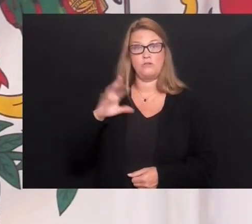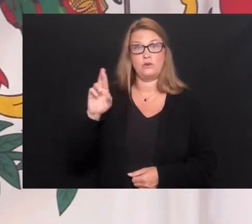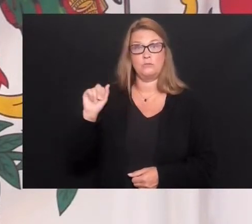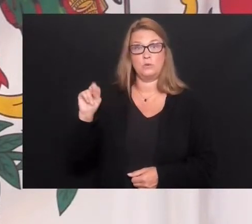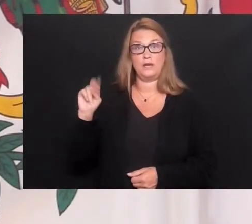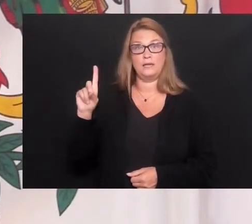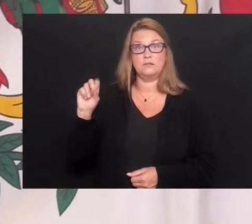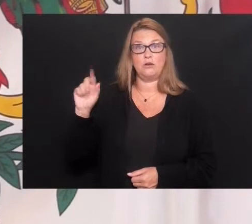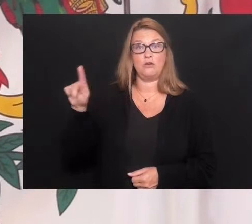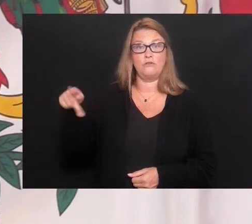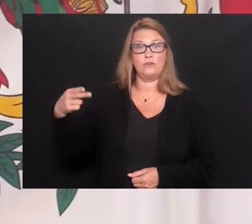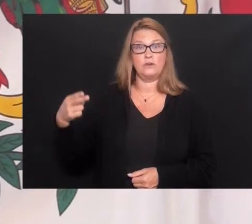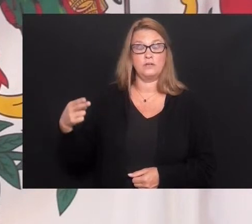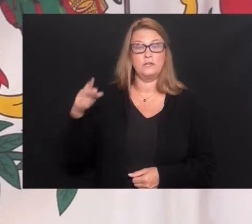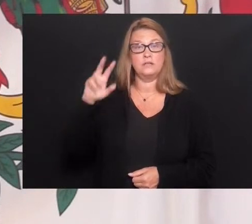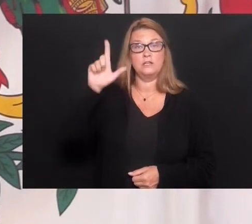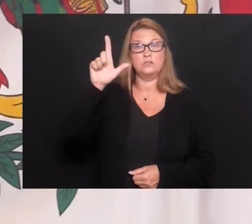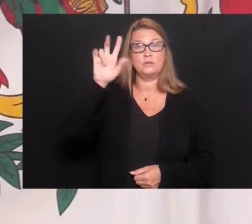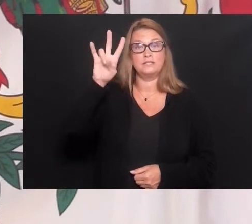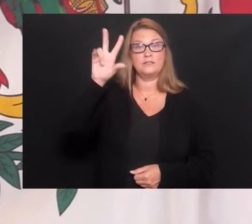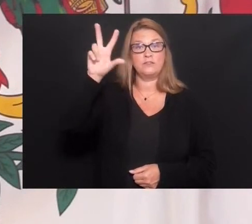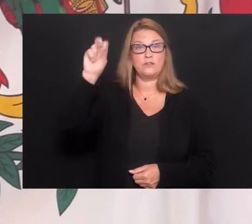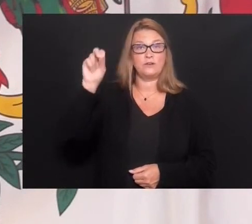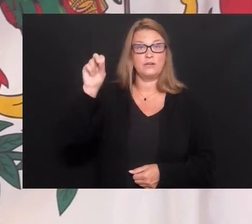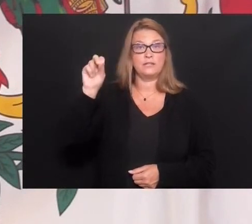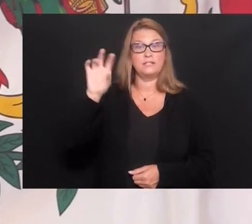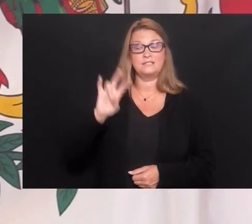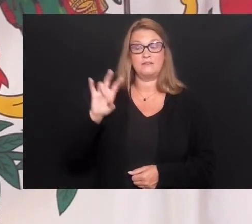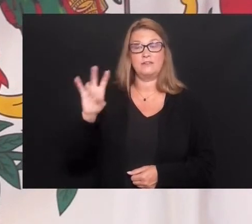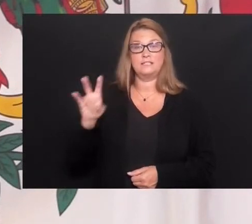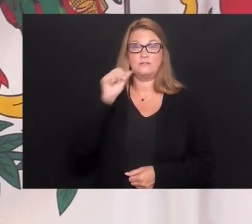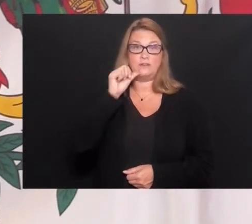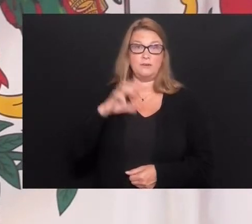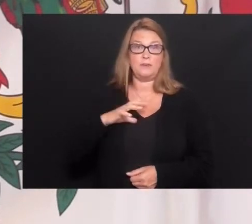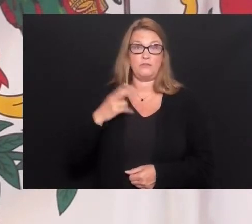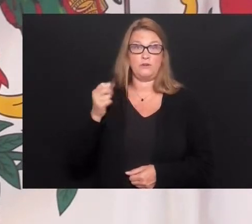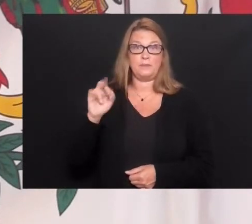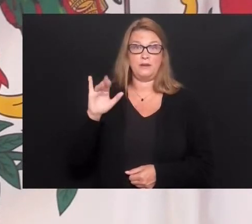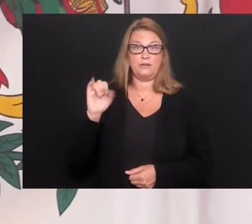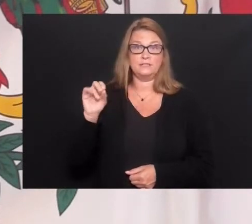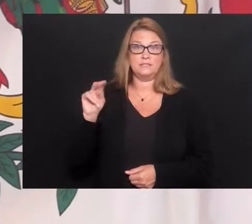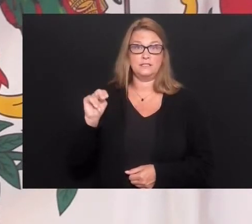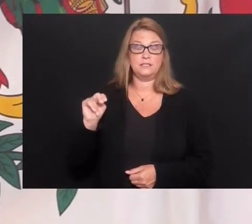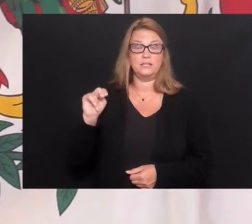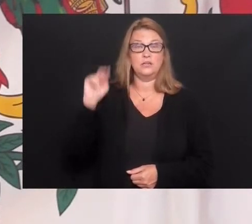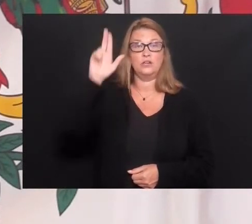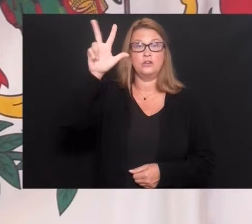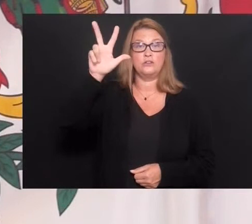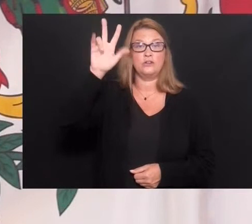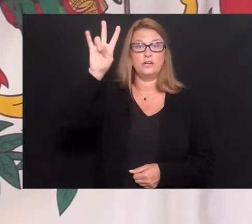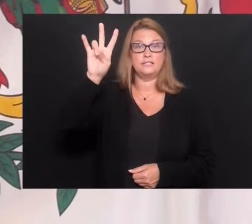County. The 3,730th death, a 77-year-old female from Harrison County. The